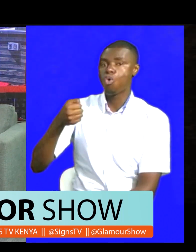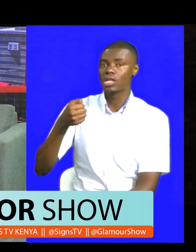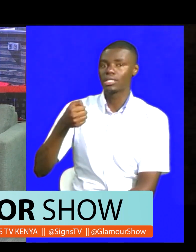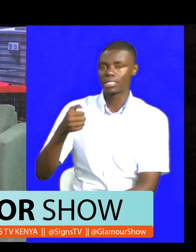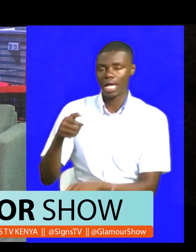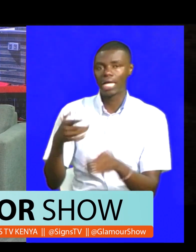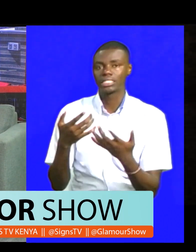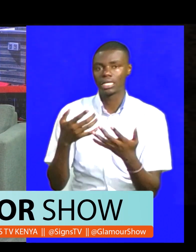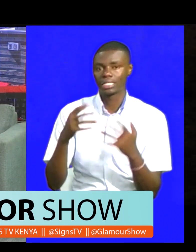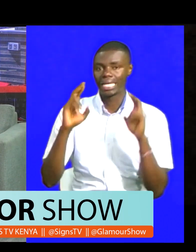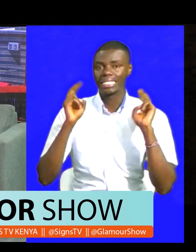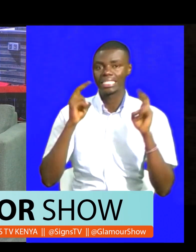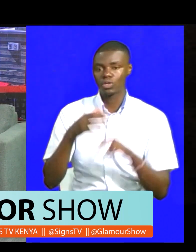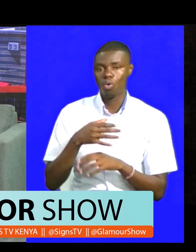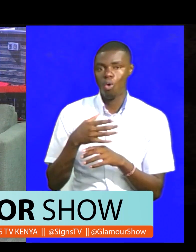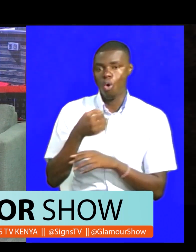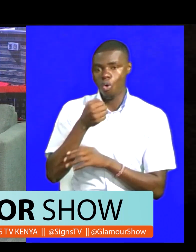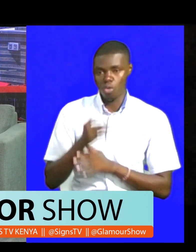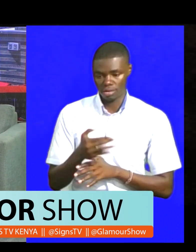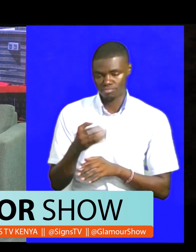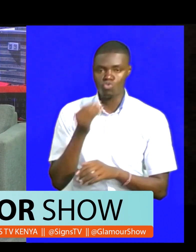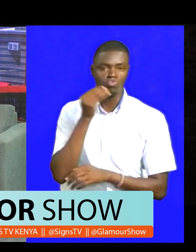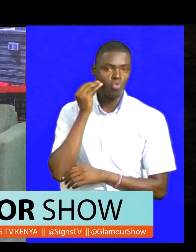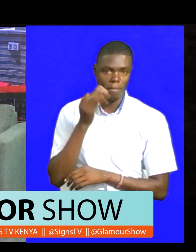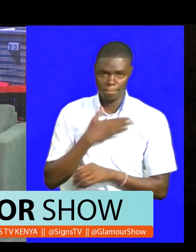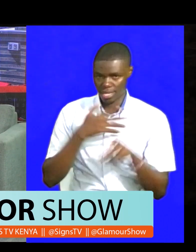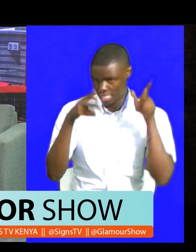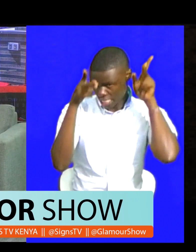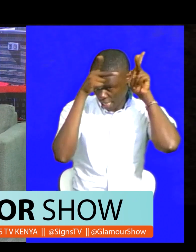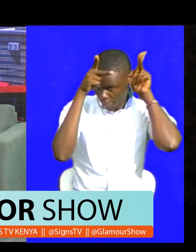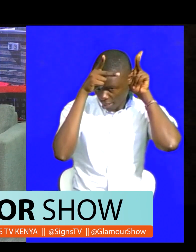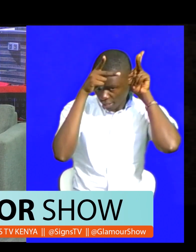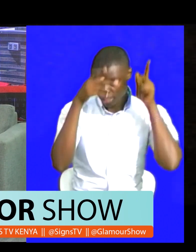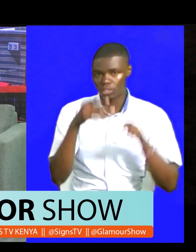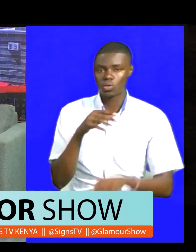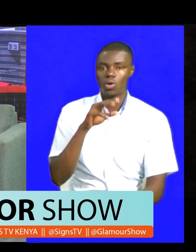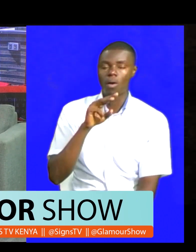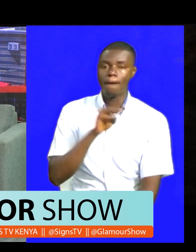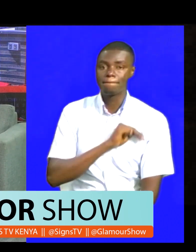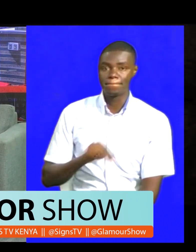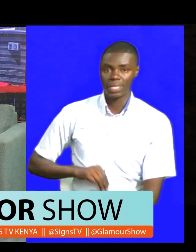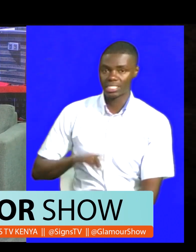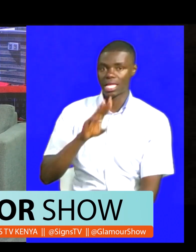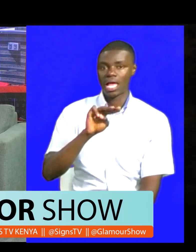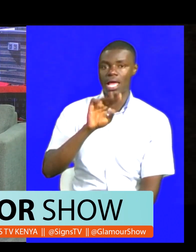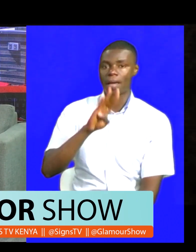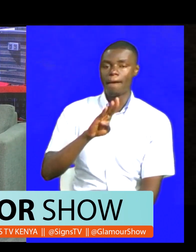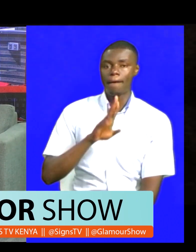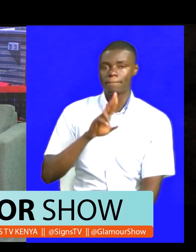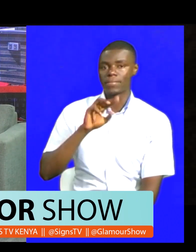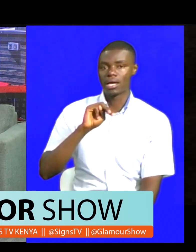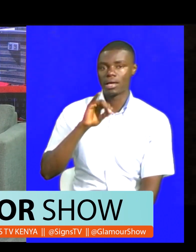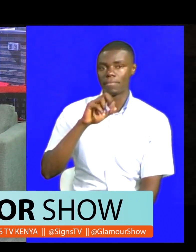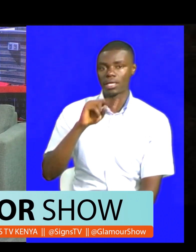holder. I come from Kakamega, so I'm Miss Birmingham, Kakamega County. I'm also